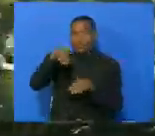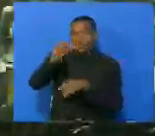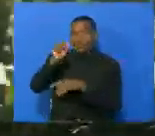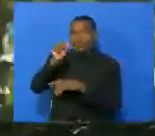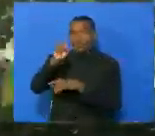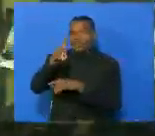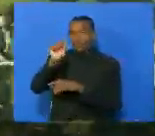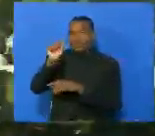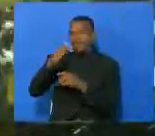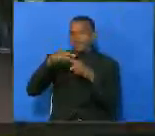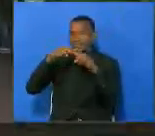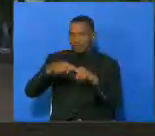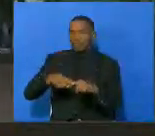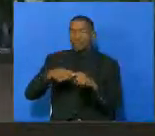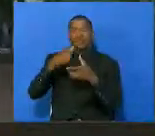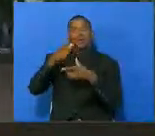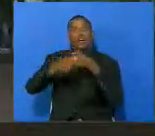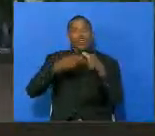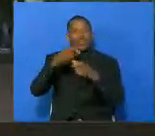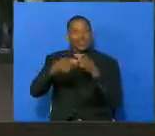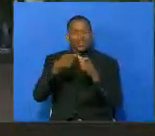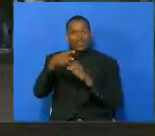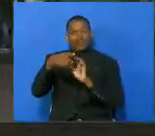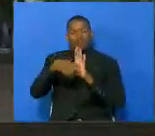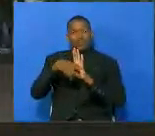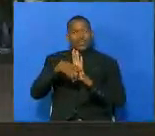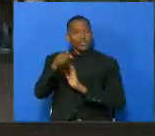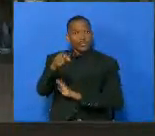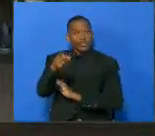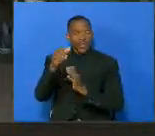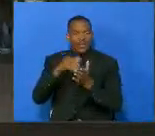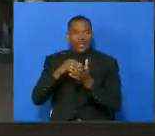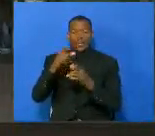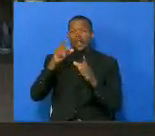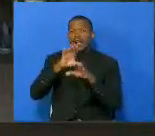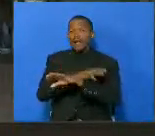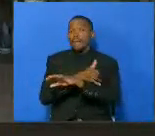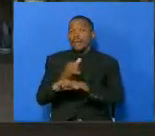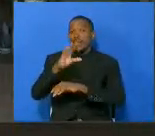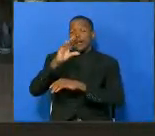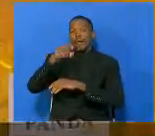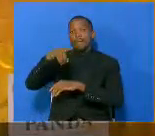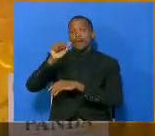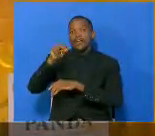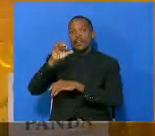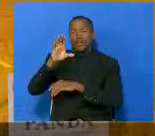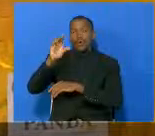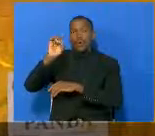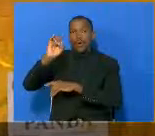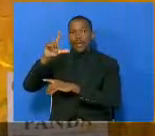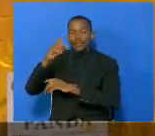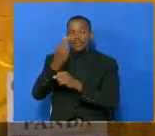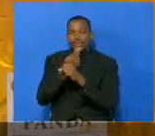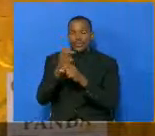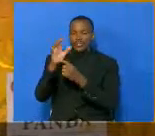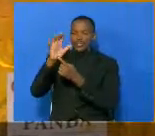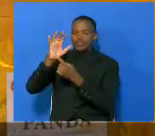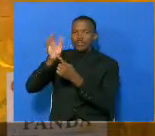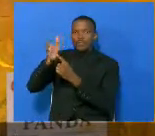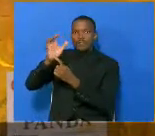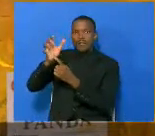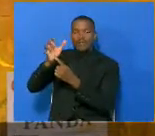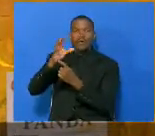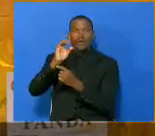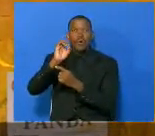a ditswatemong kgotsa agropolis, mme ba khamphane ya panda oil e e dirang mahura ka sunflower ba setse ba